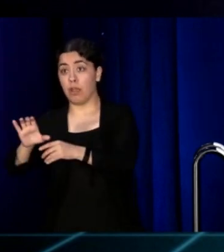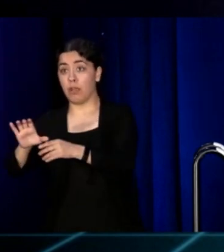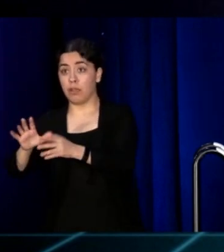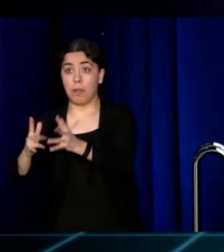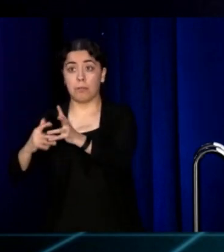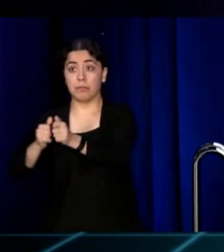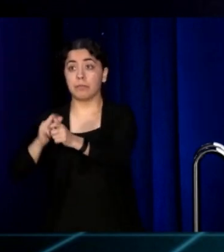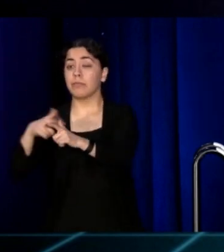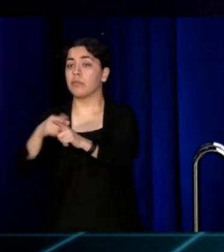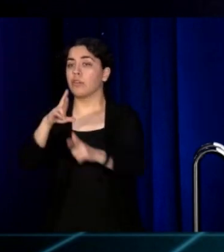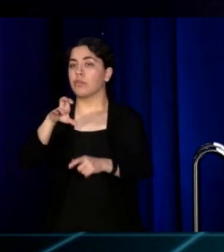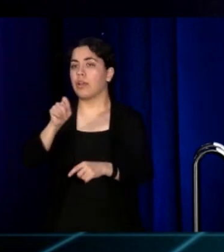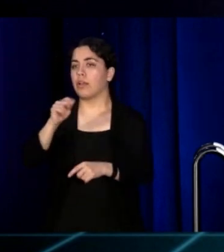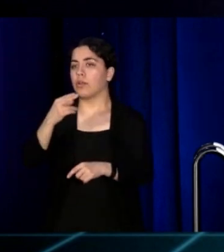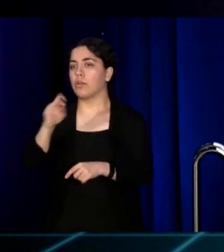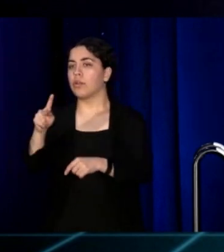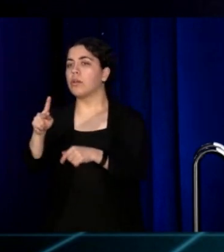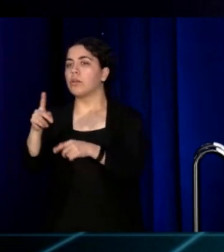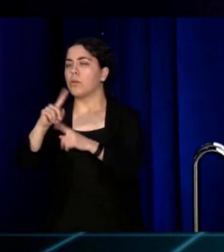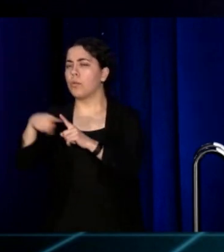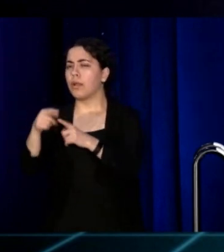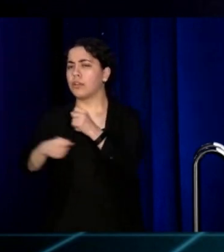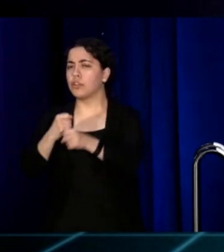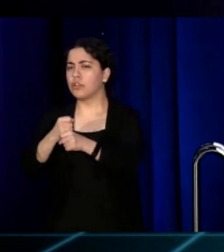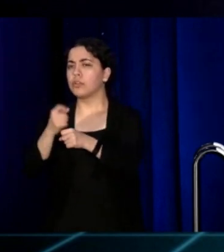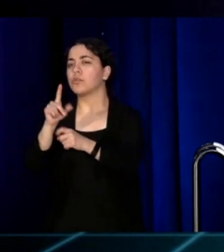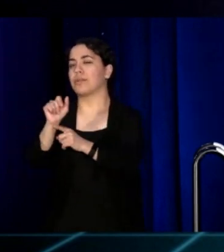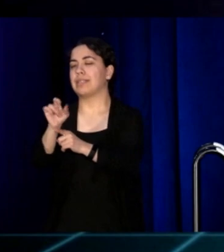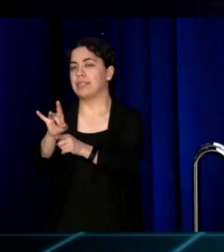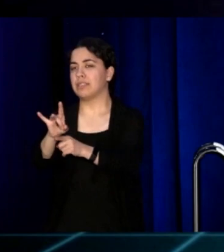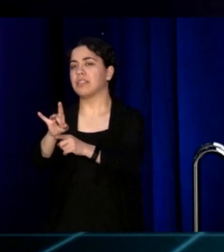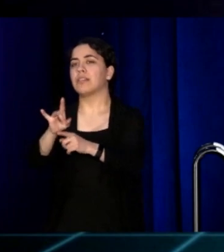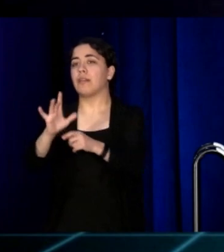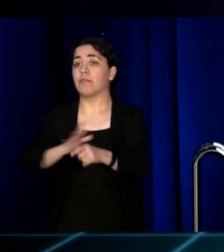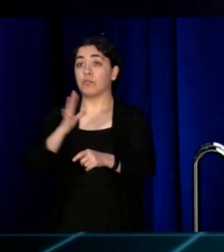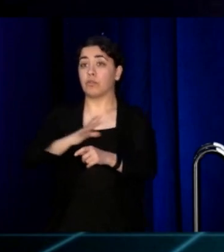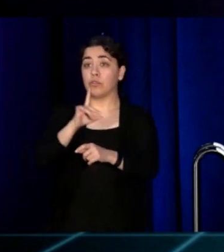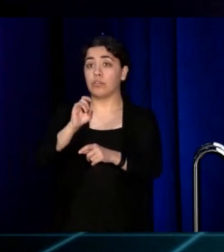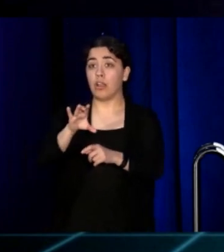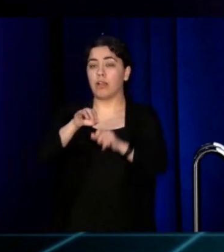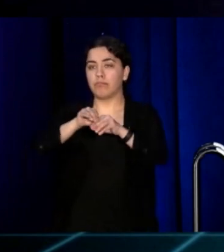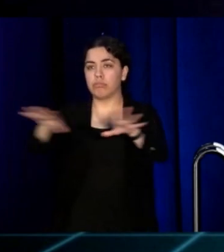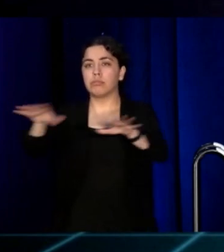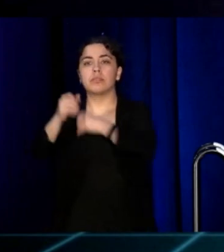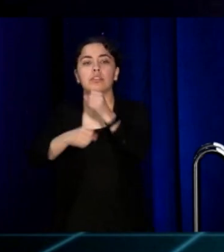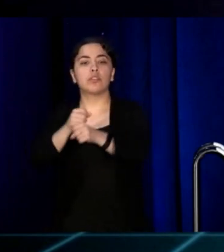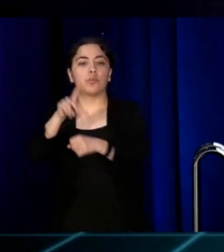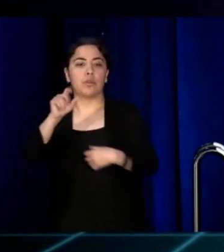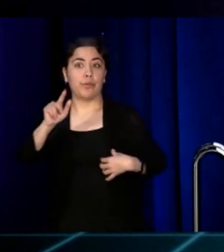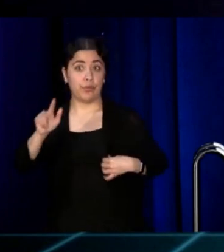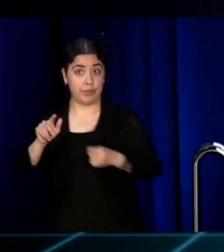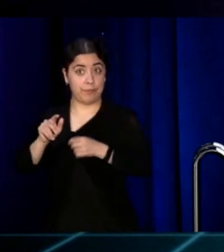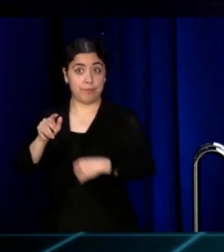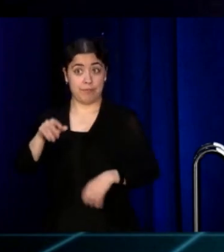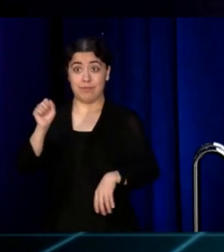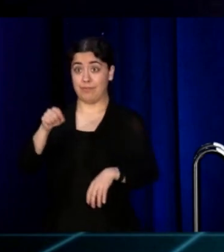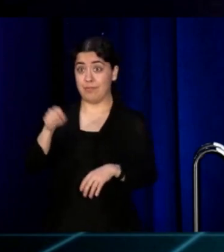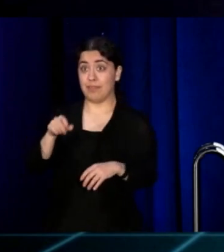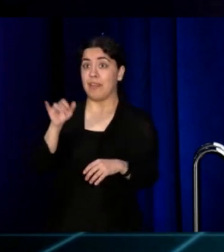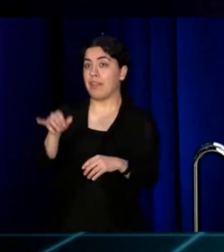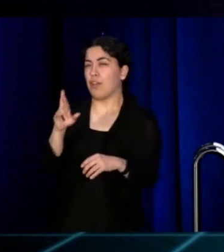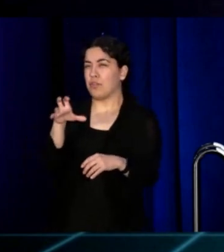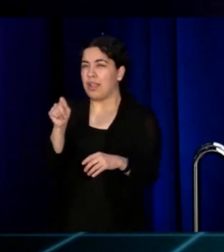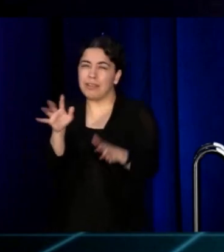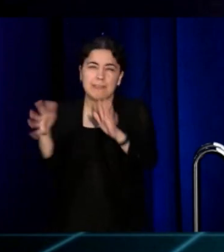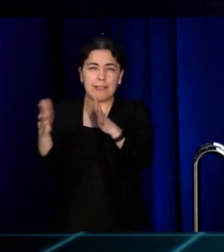were introduced in 2018, and the official docs were released in 2023. Mm-hmm. So yeah, React sort of